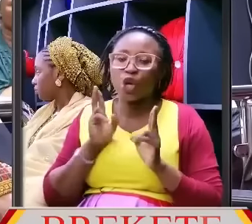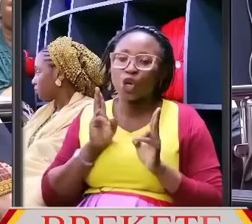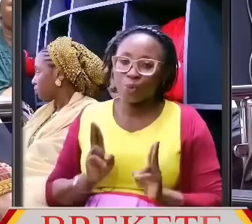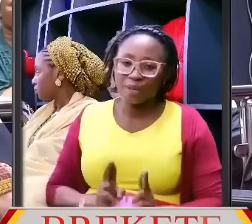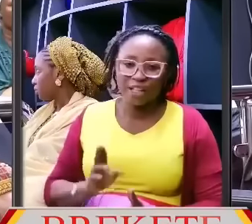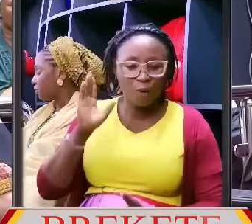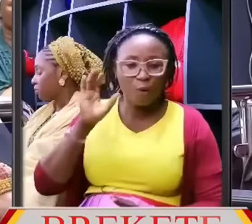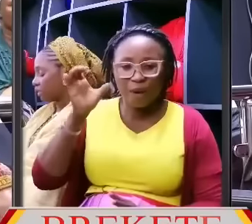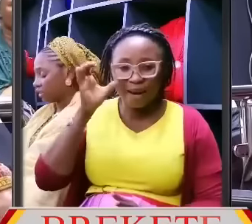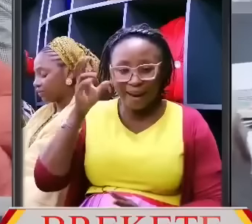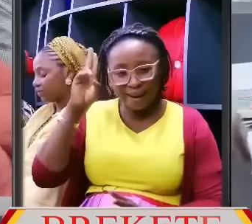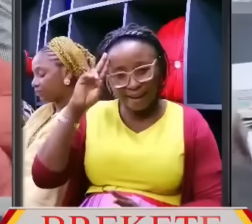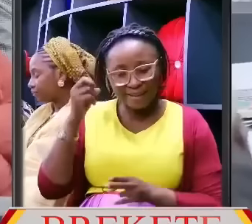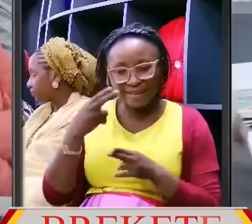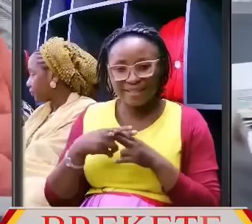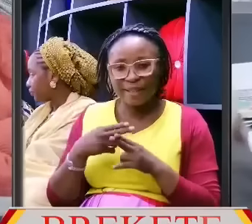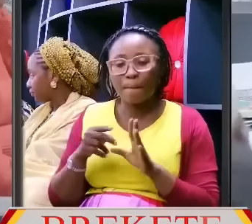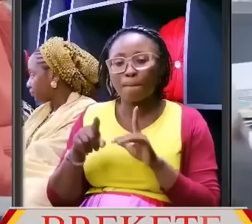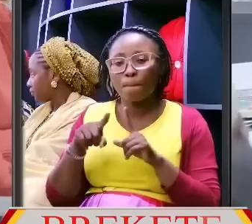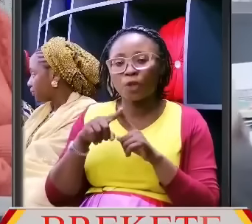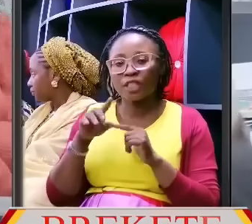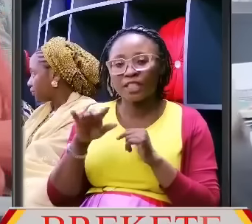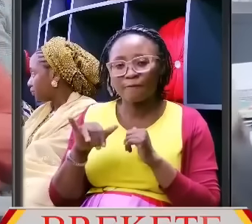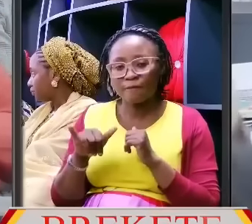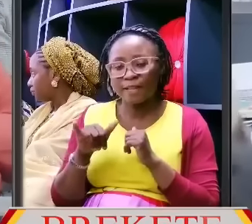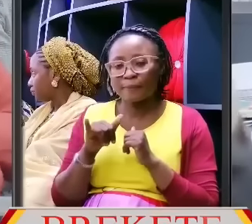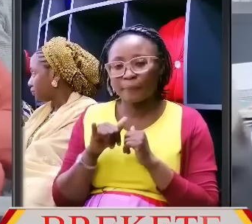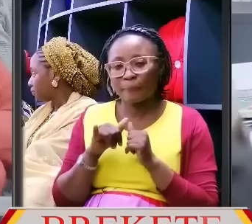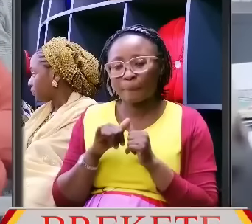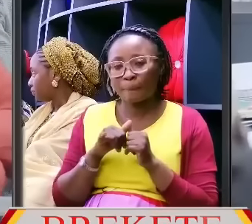humanity go hear in name. Amen. Positively.